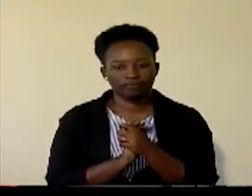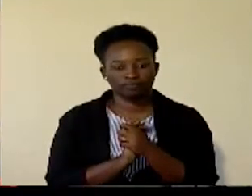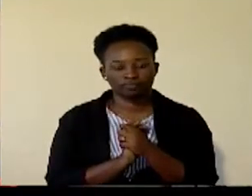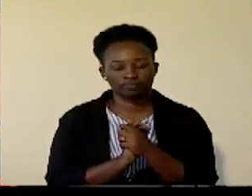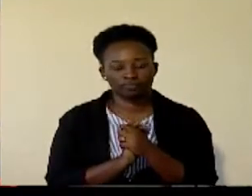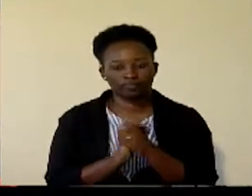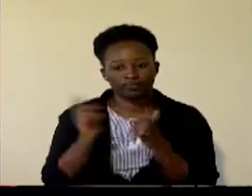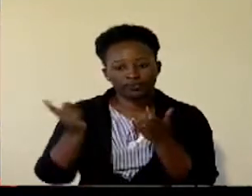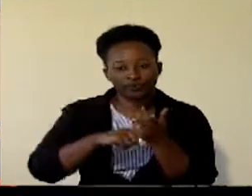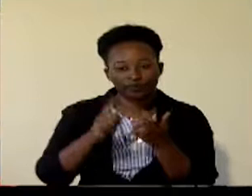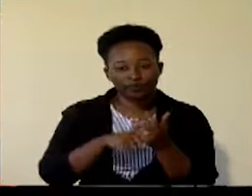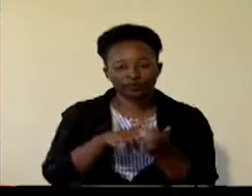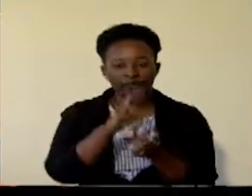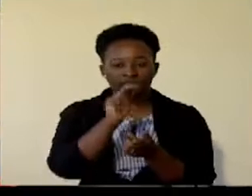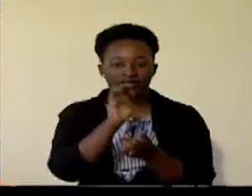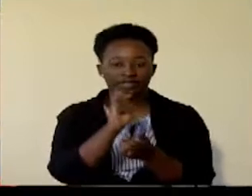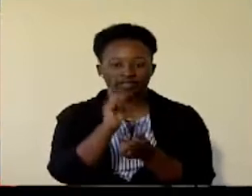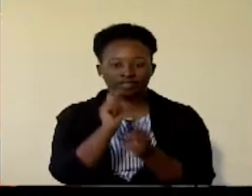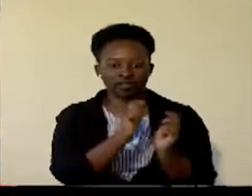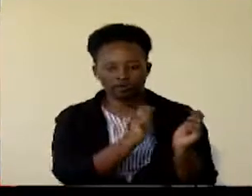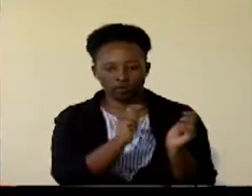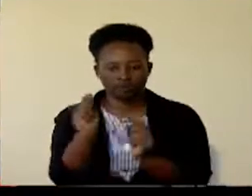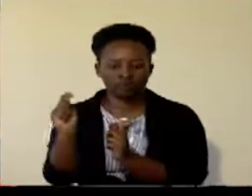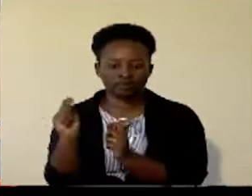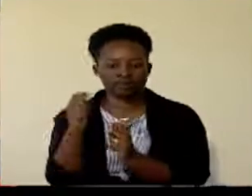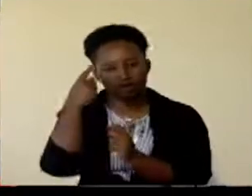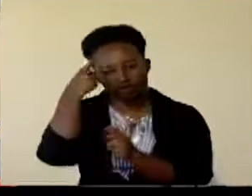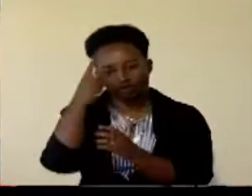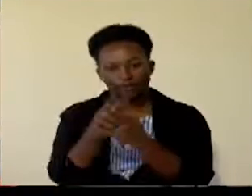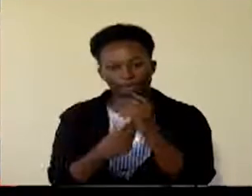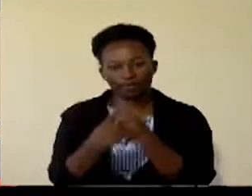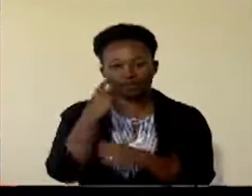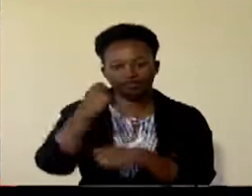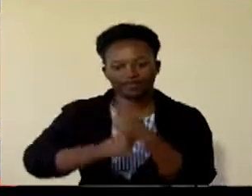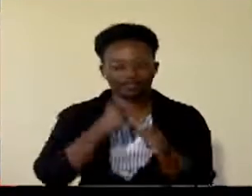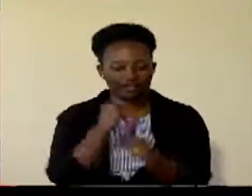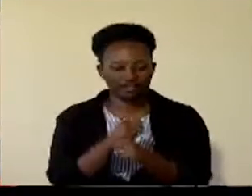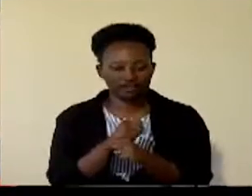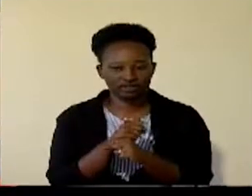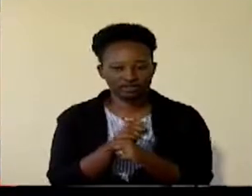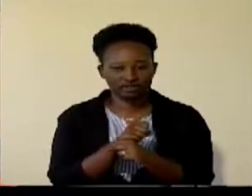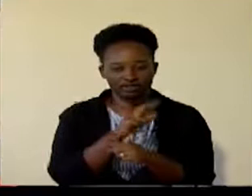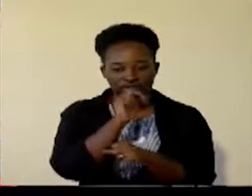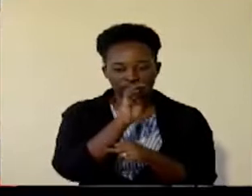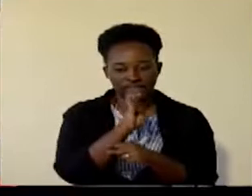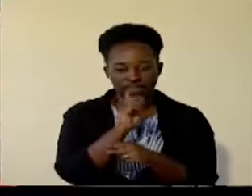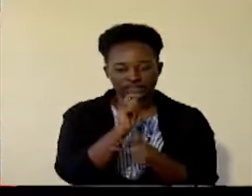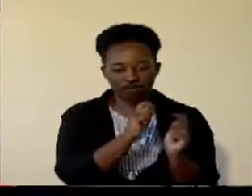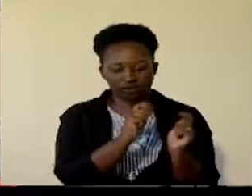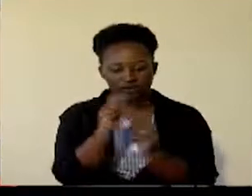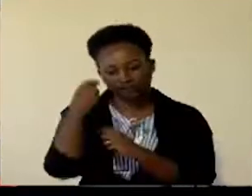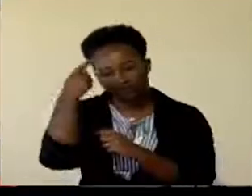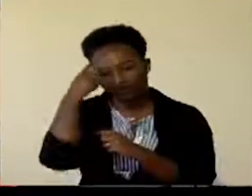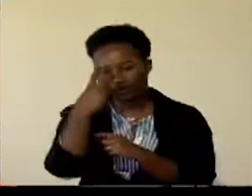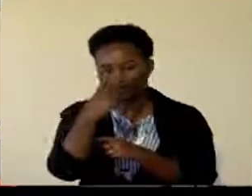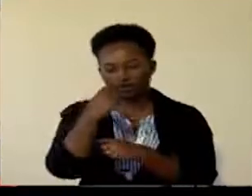And we are calculating the net transfers for both years. Net transfers for both years. And we have